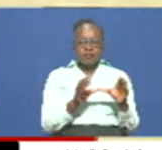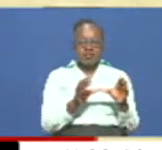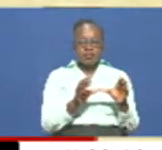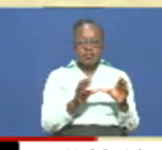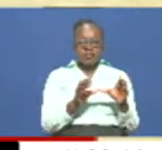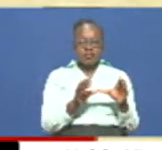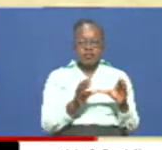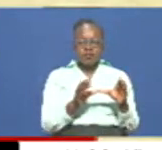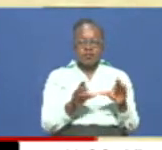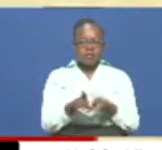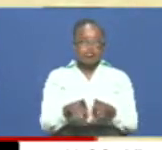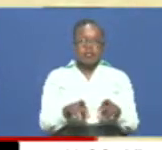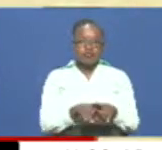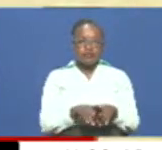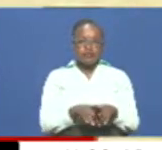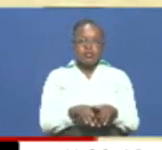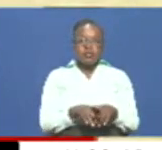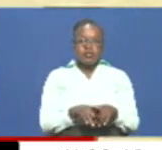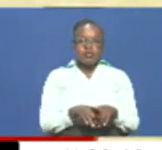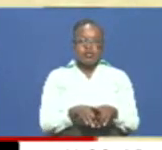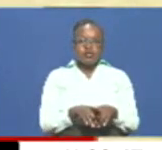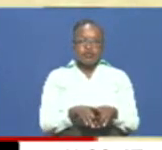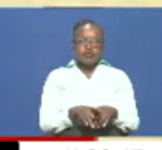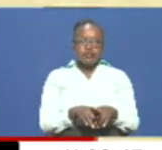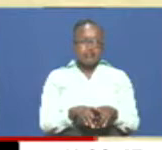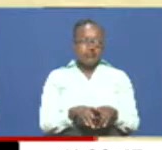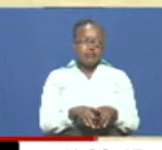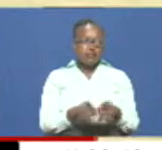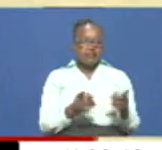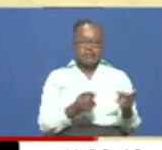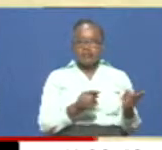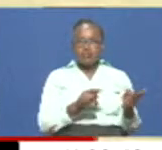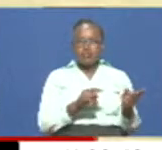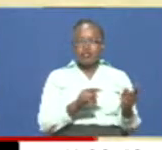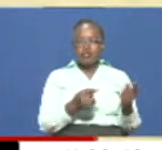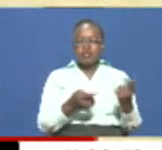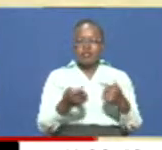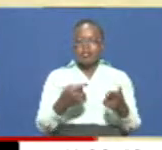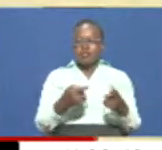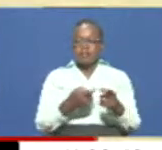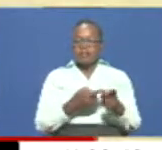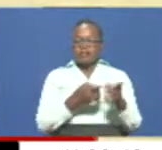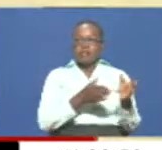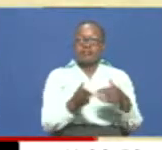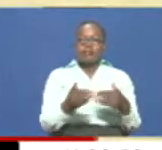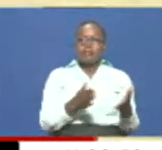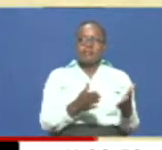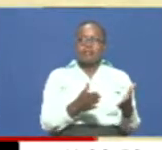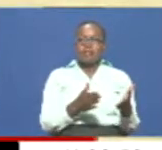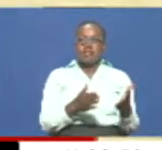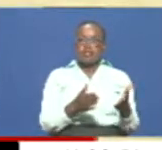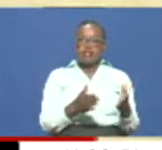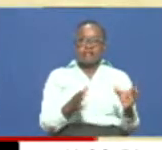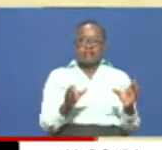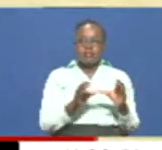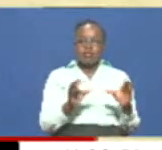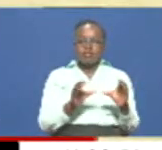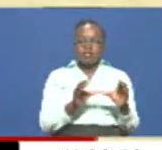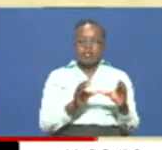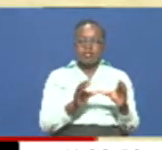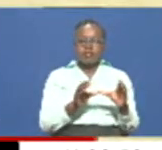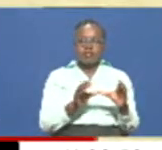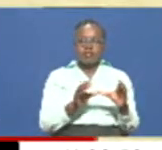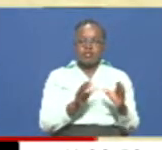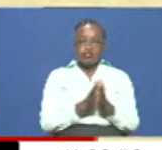and those who have not attended the course, so that we can give them that opportunity of being a coach. So we